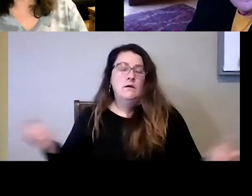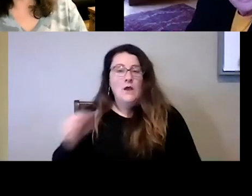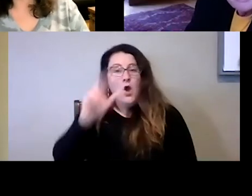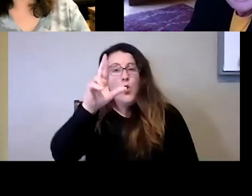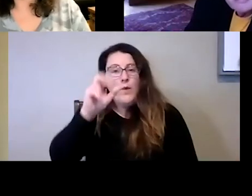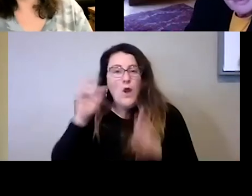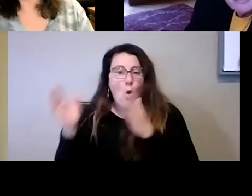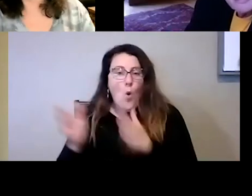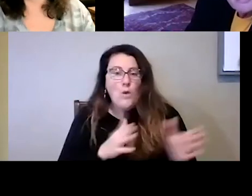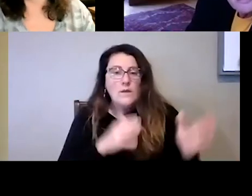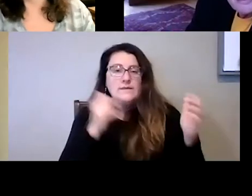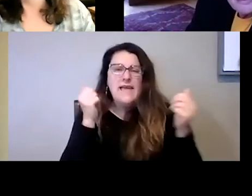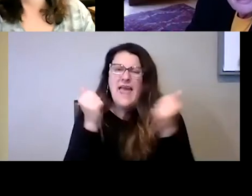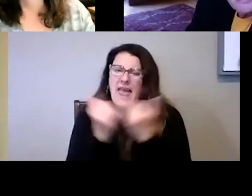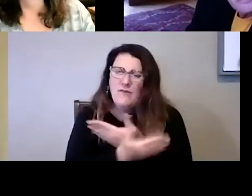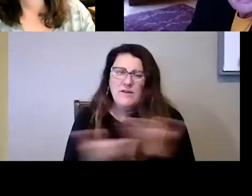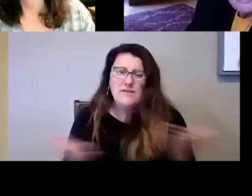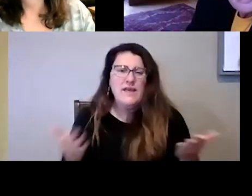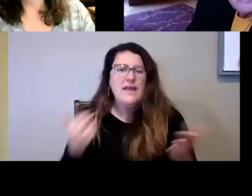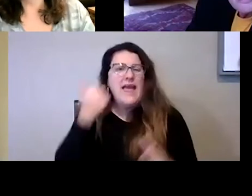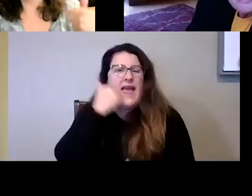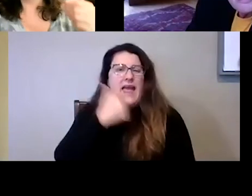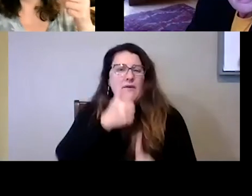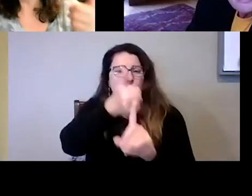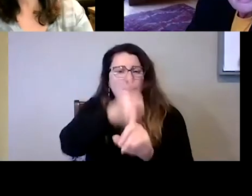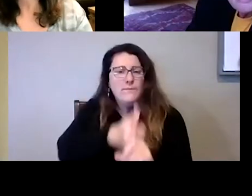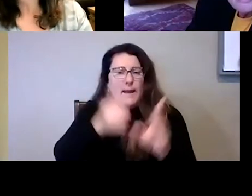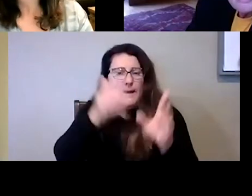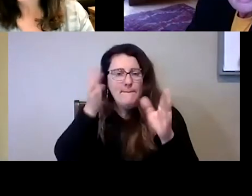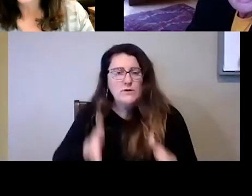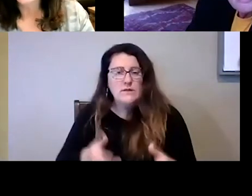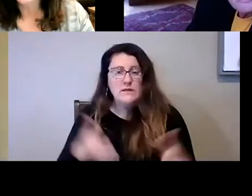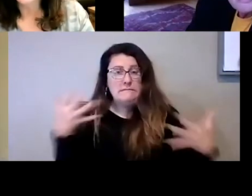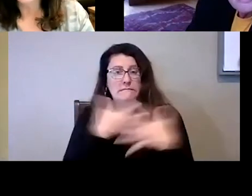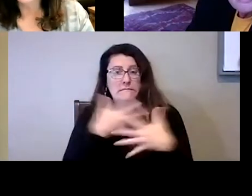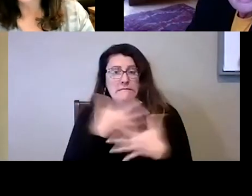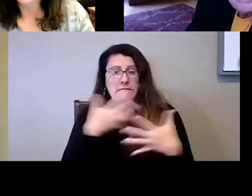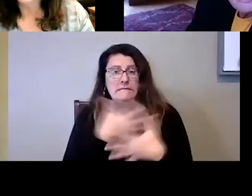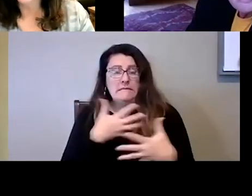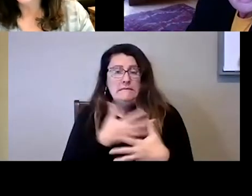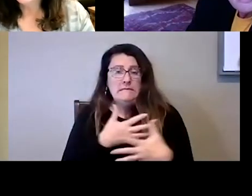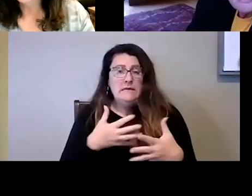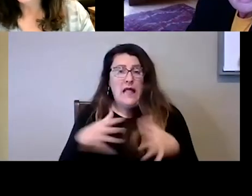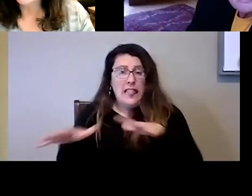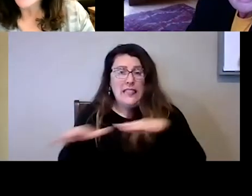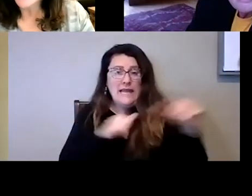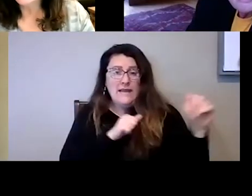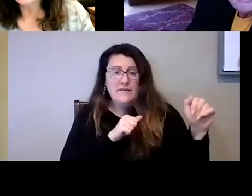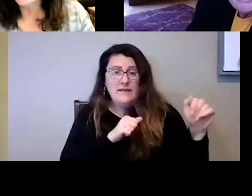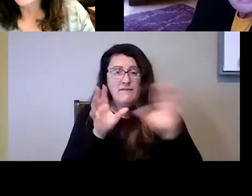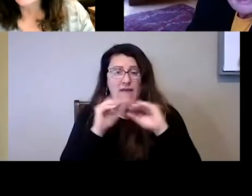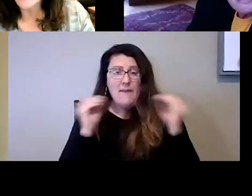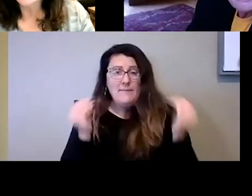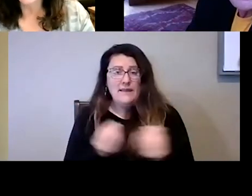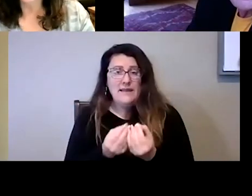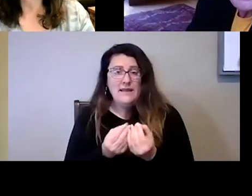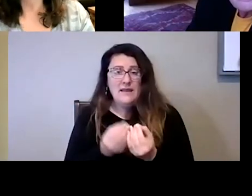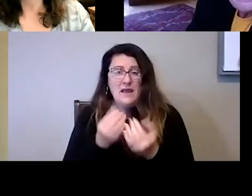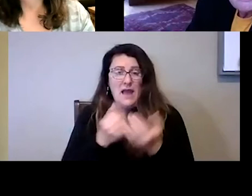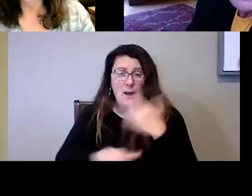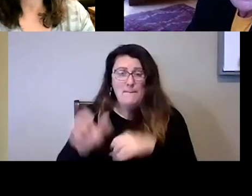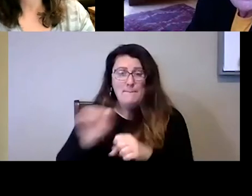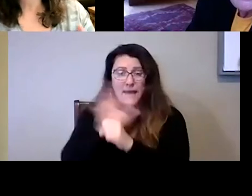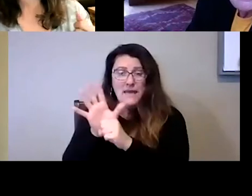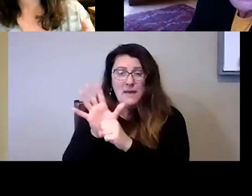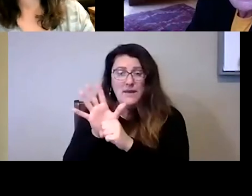reorganizing every single person once again, because they were fearful of leaving their families under a pandemic. But